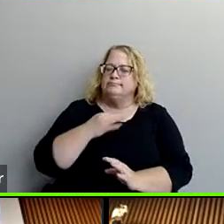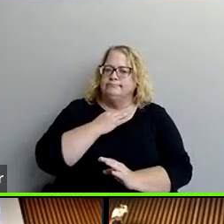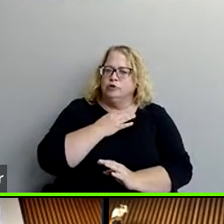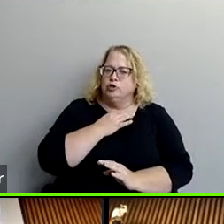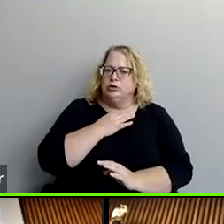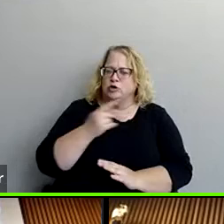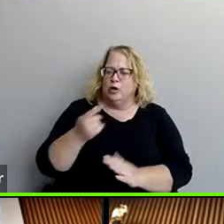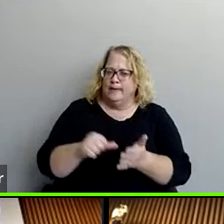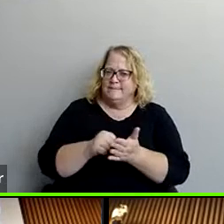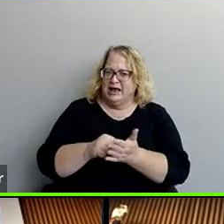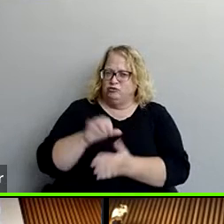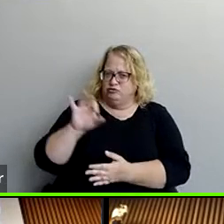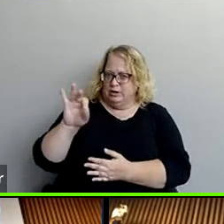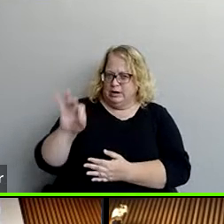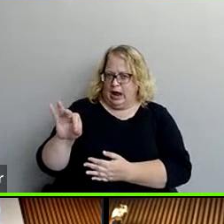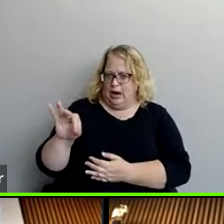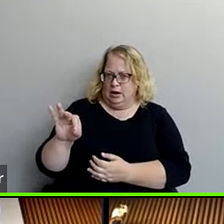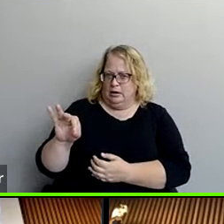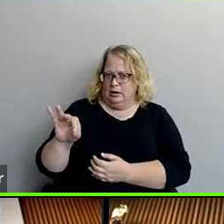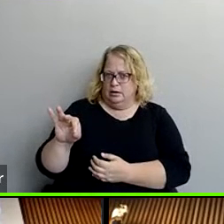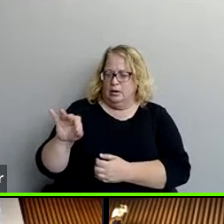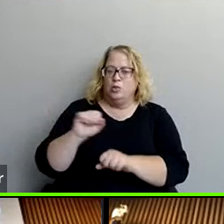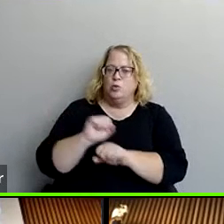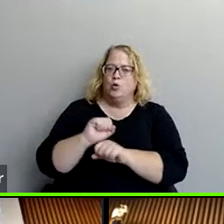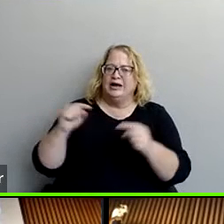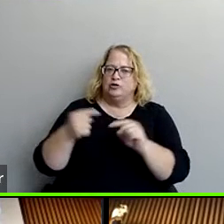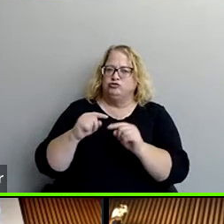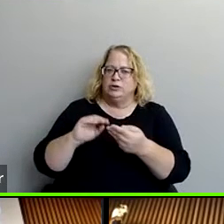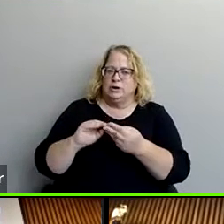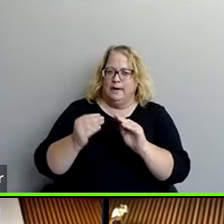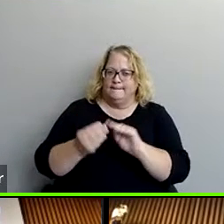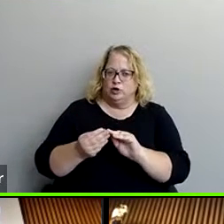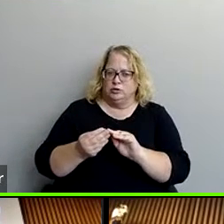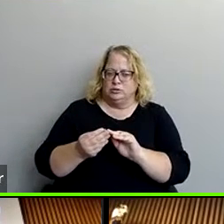I'm curious, on this page number 9, the work injury numbers,